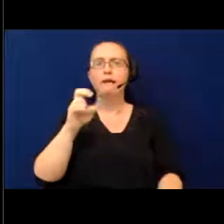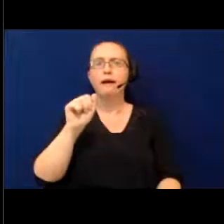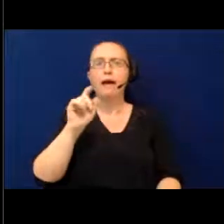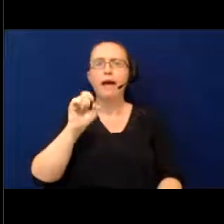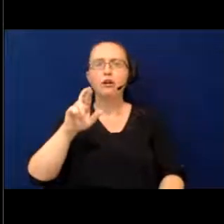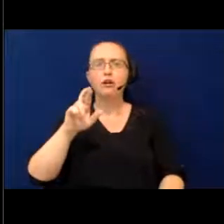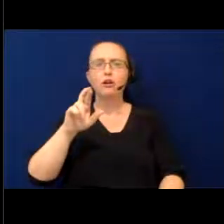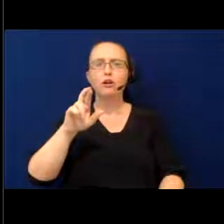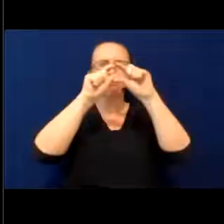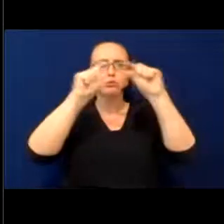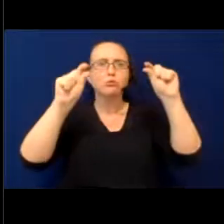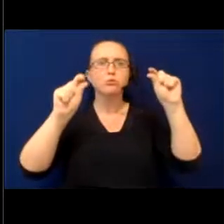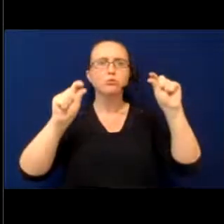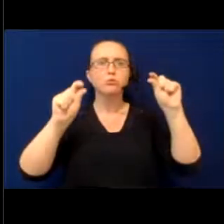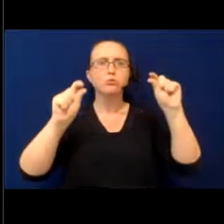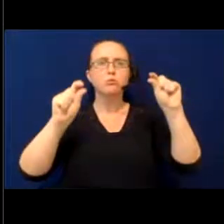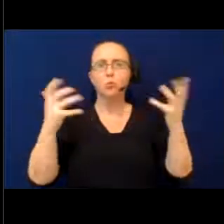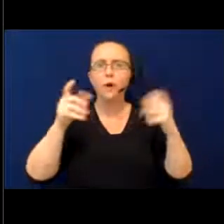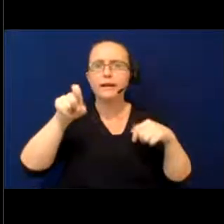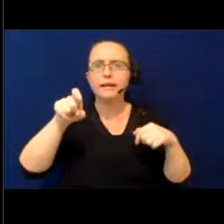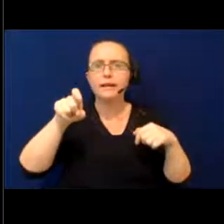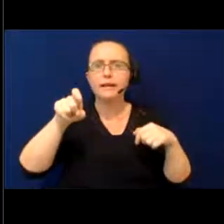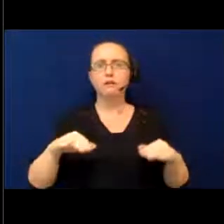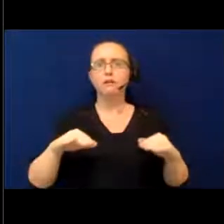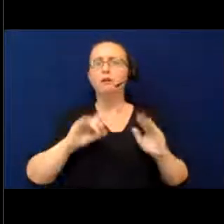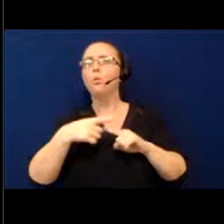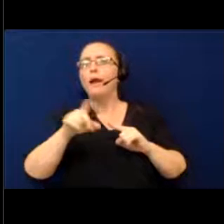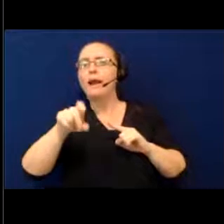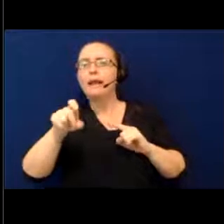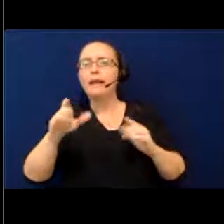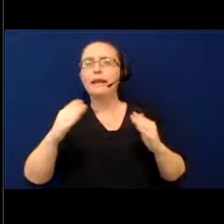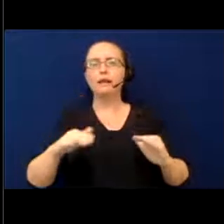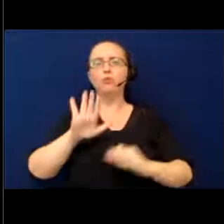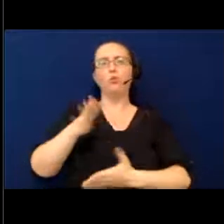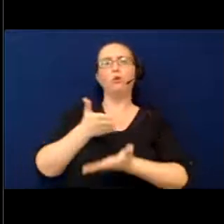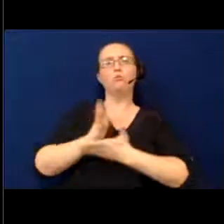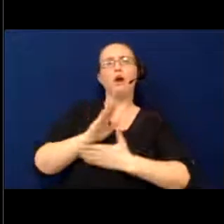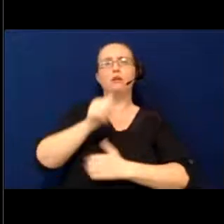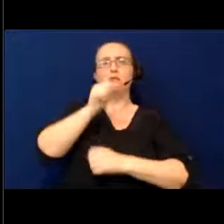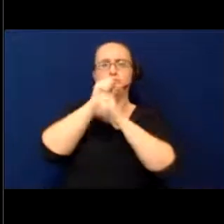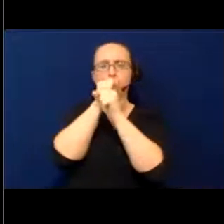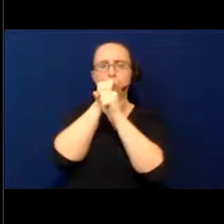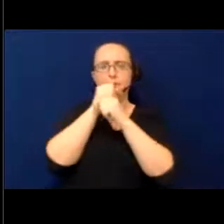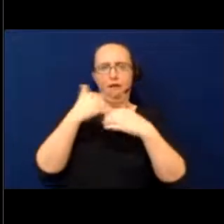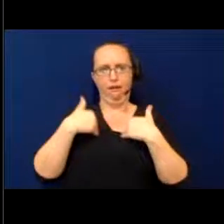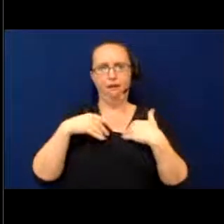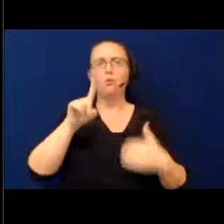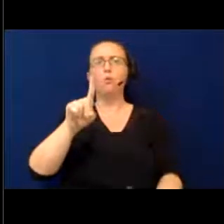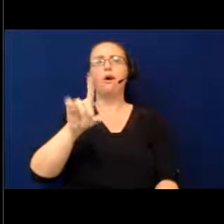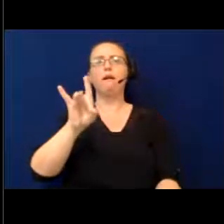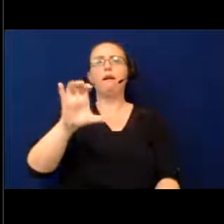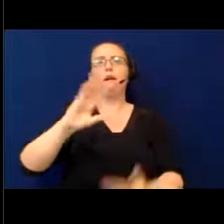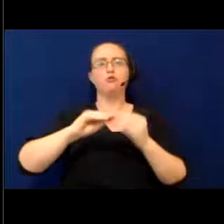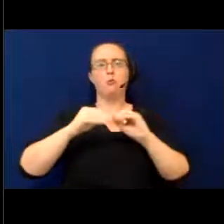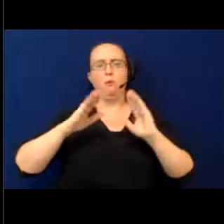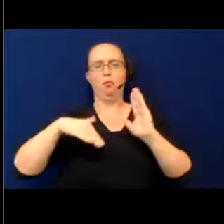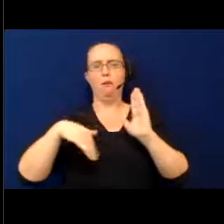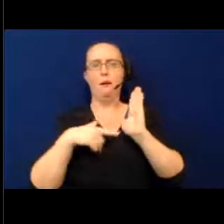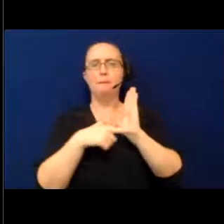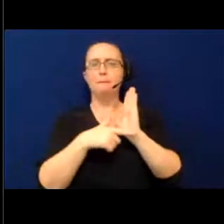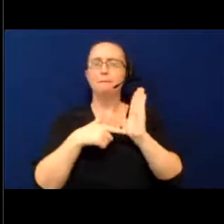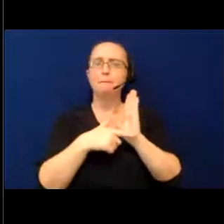need, when we need it, and your right to privacy, and then there's a 1-800 number in the bottom. When